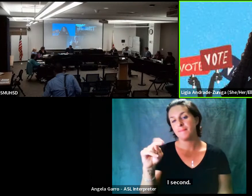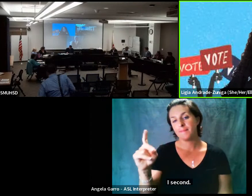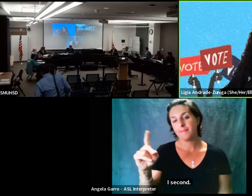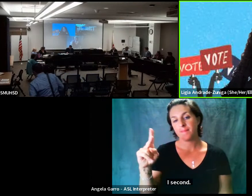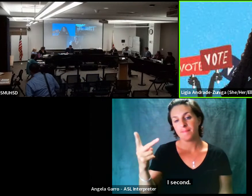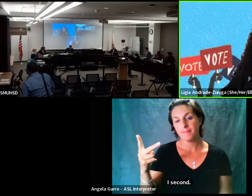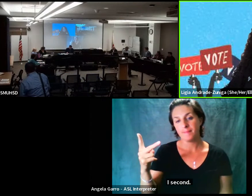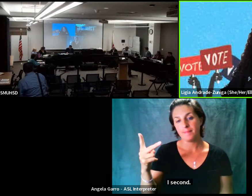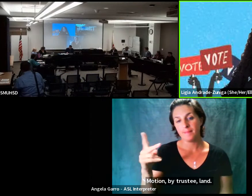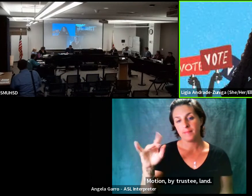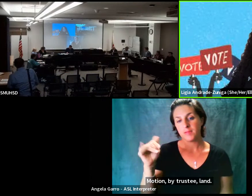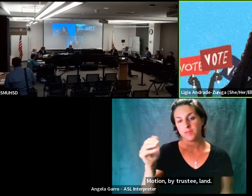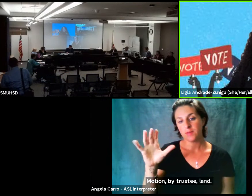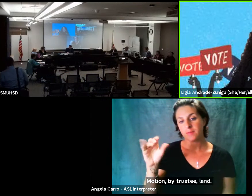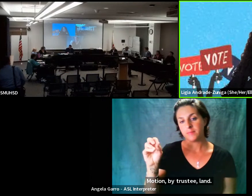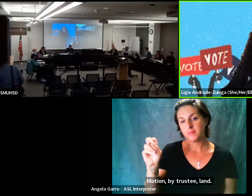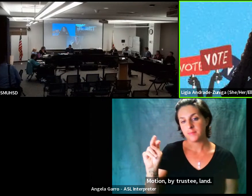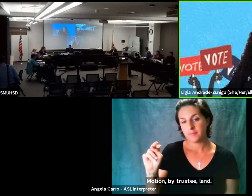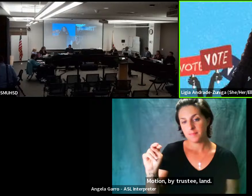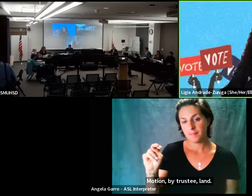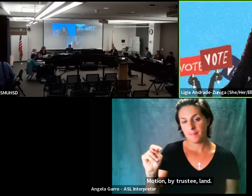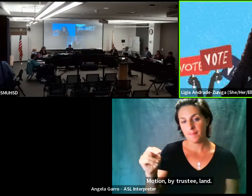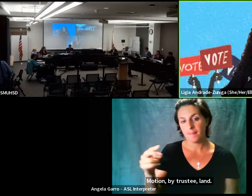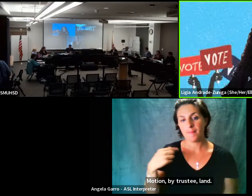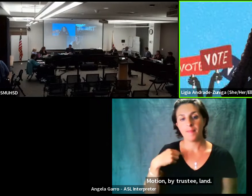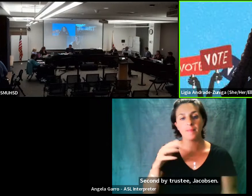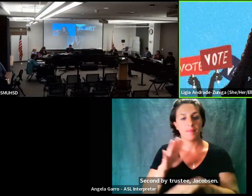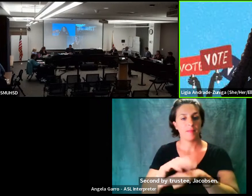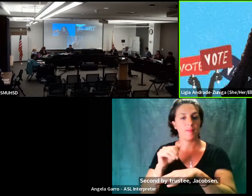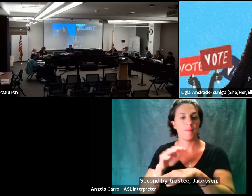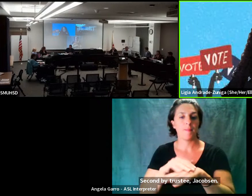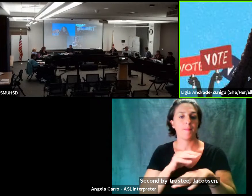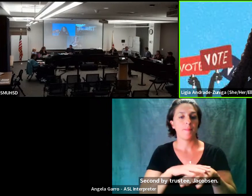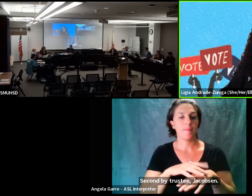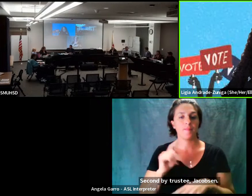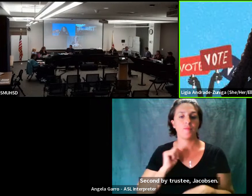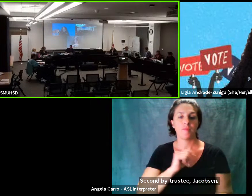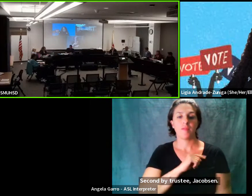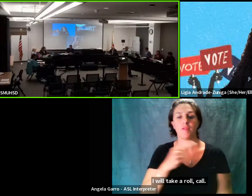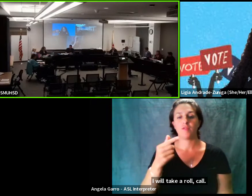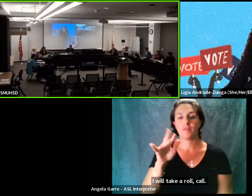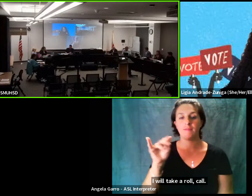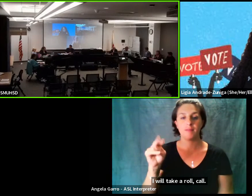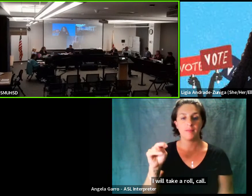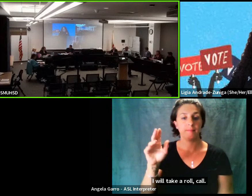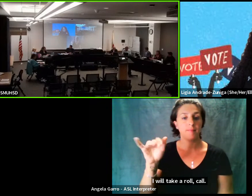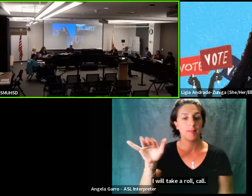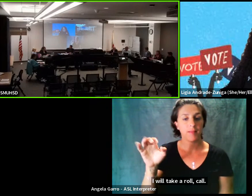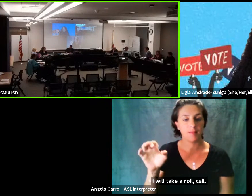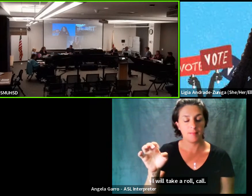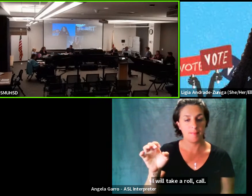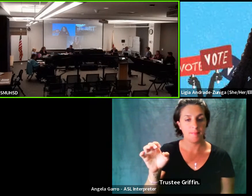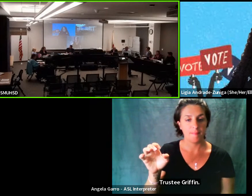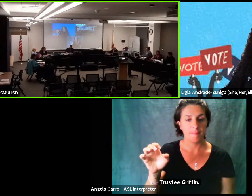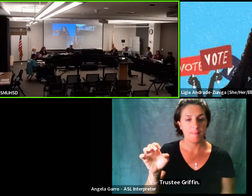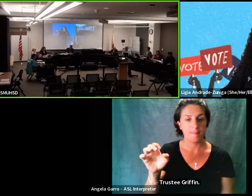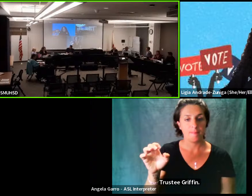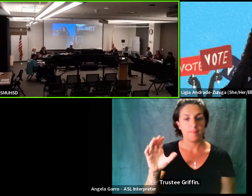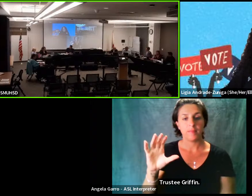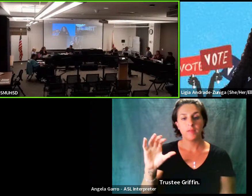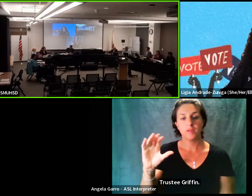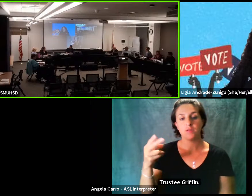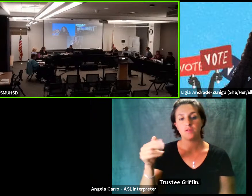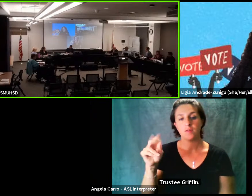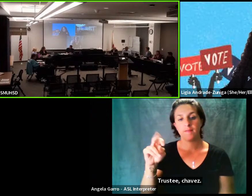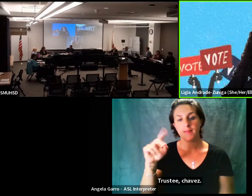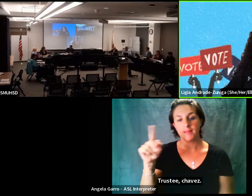by Trustee Jacobson. I will take a roll call. Trustee Griffin. Aye. Trustee Chavez.